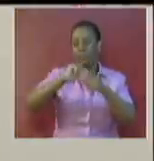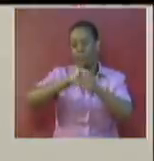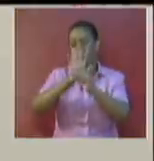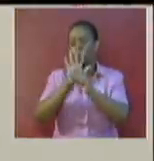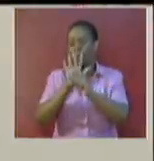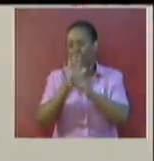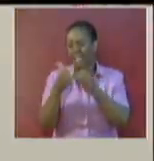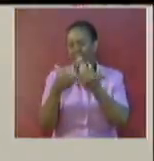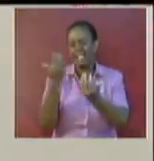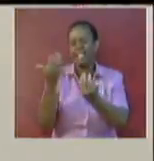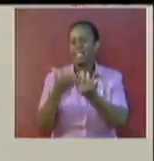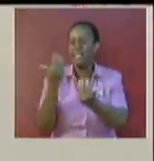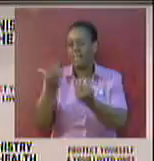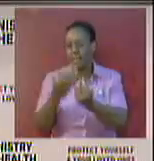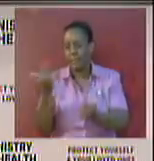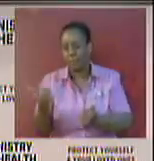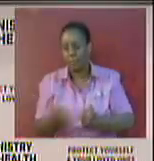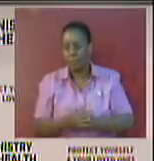now Dr. Fraser.